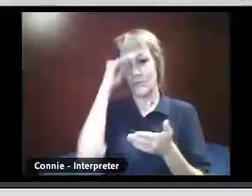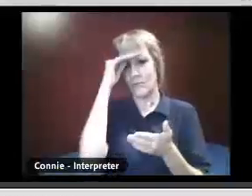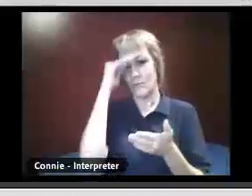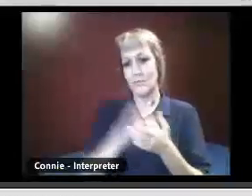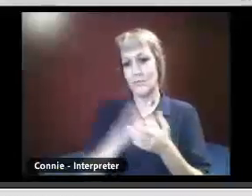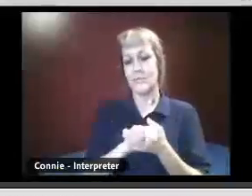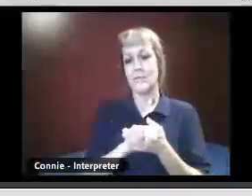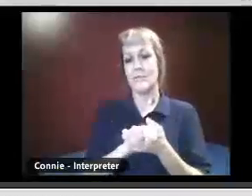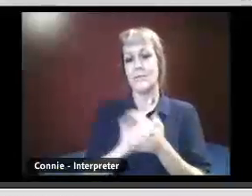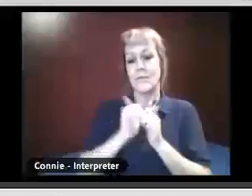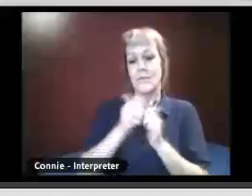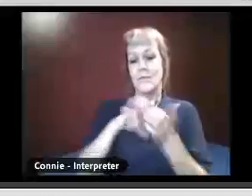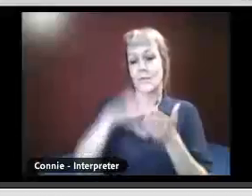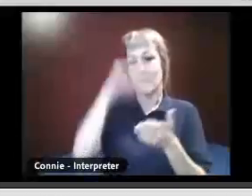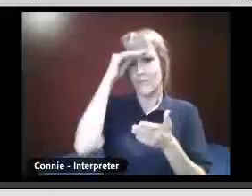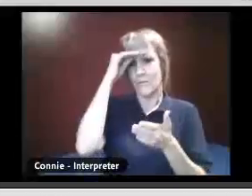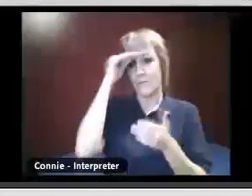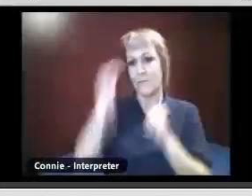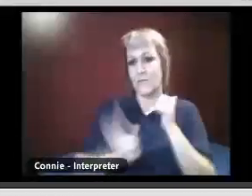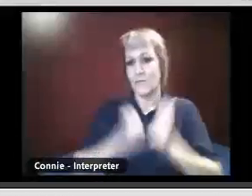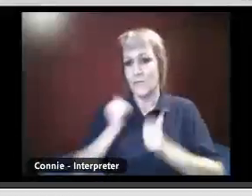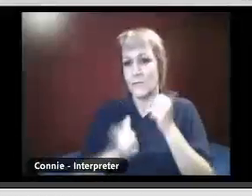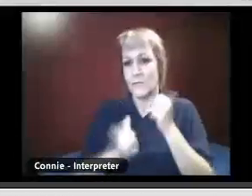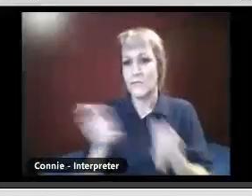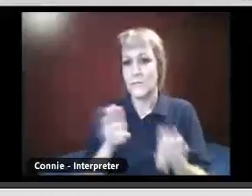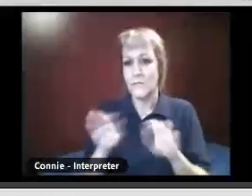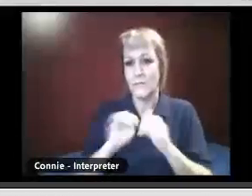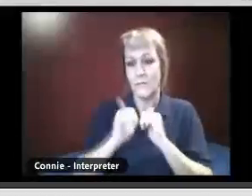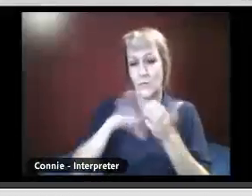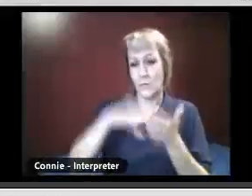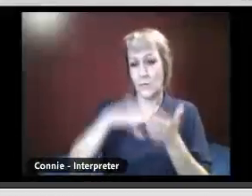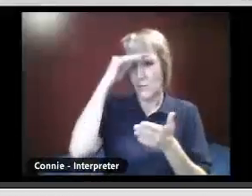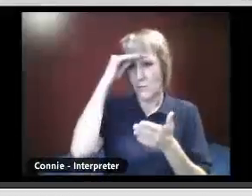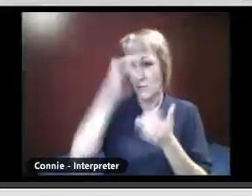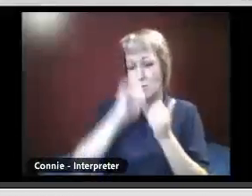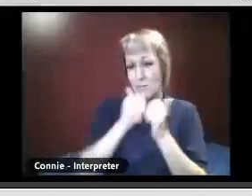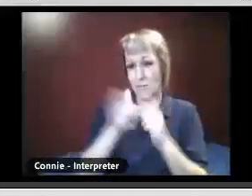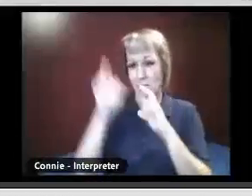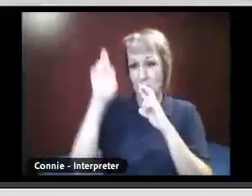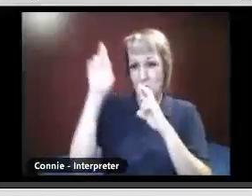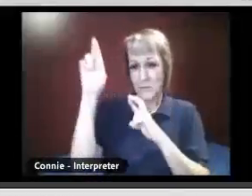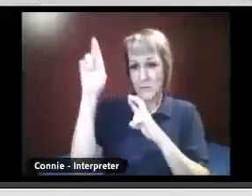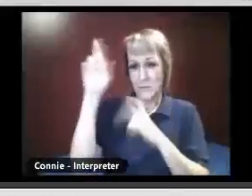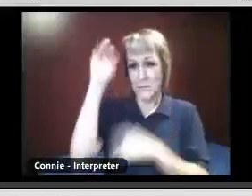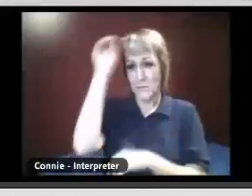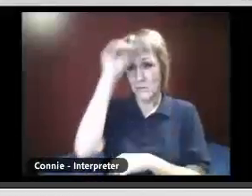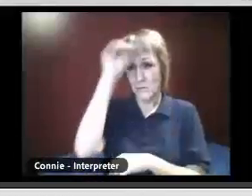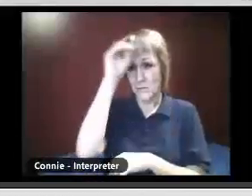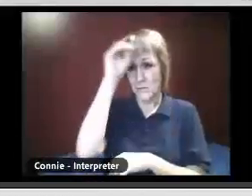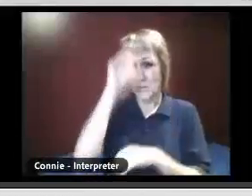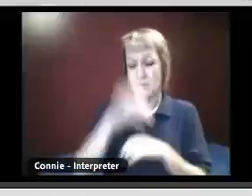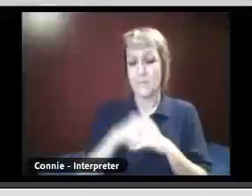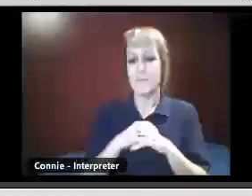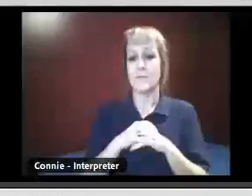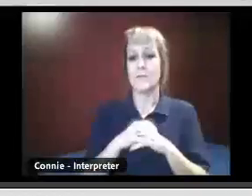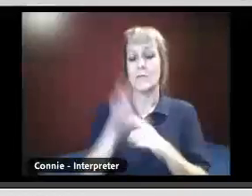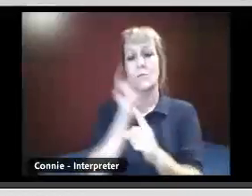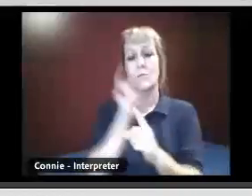how we learn assertive behavior. This is how we learn how to respect everybody's opinions and